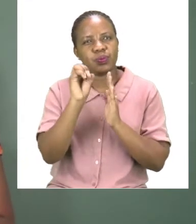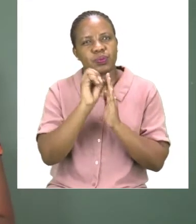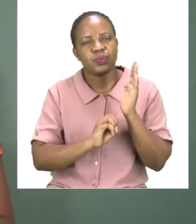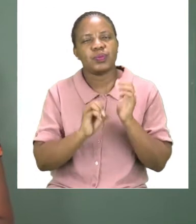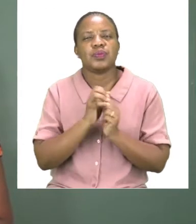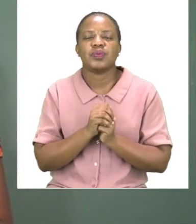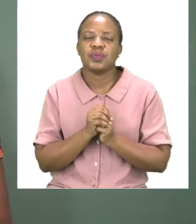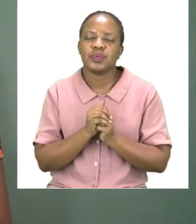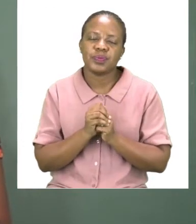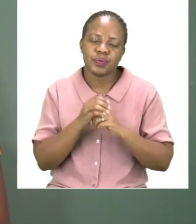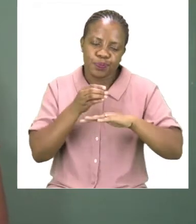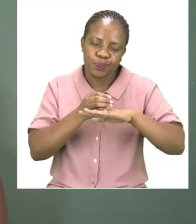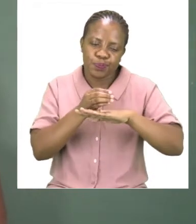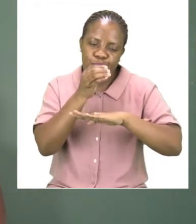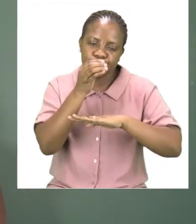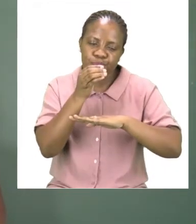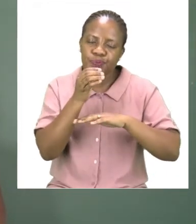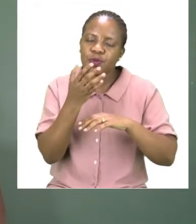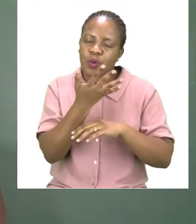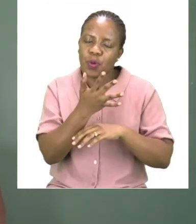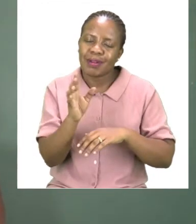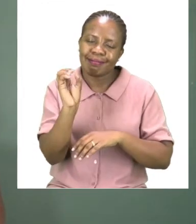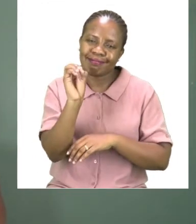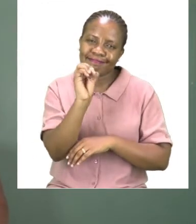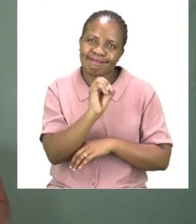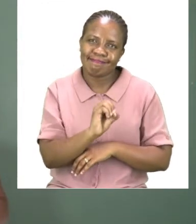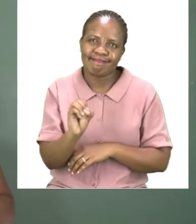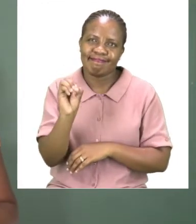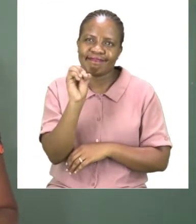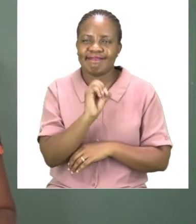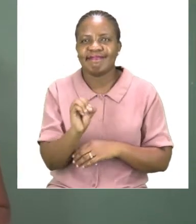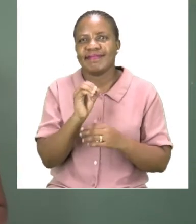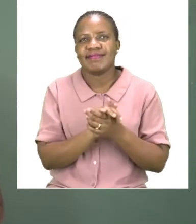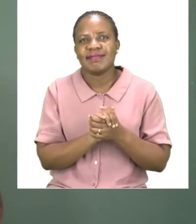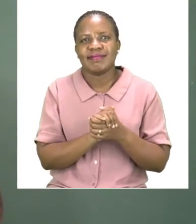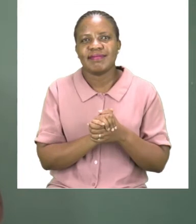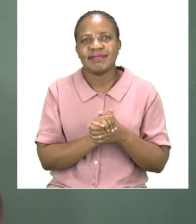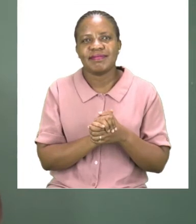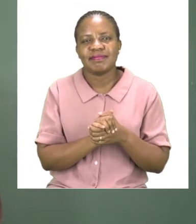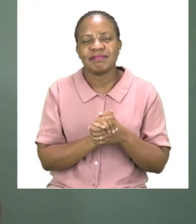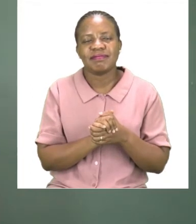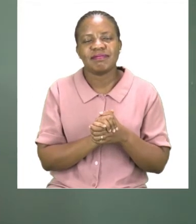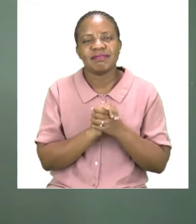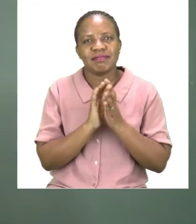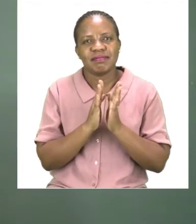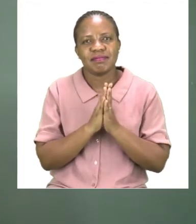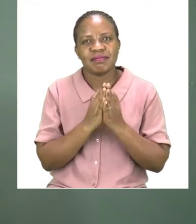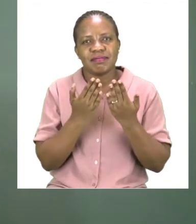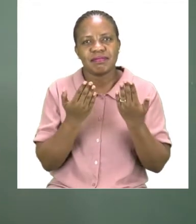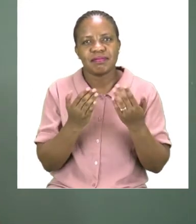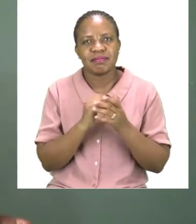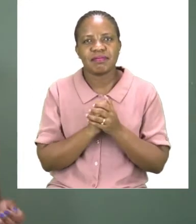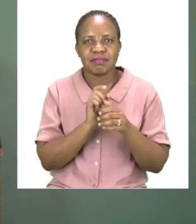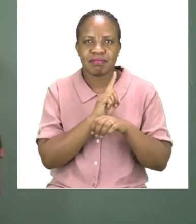say this is empty. So let's go back. So we are talking about the